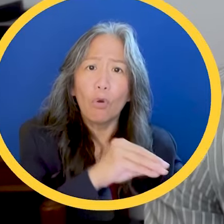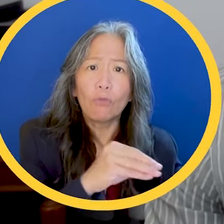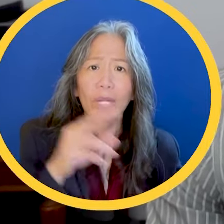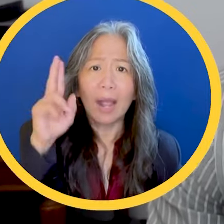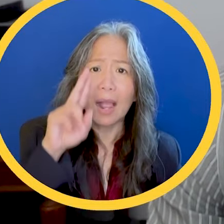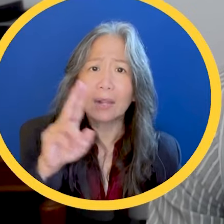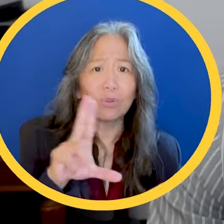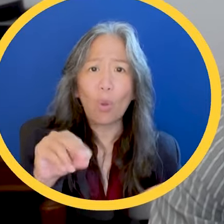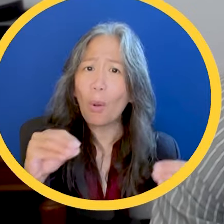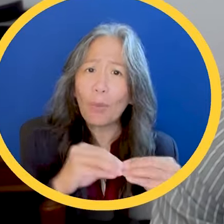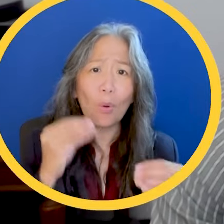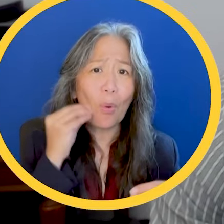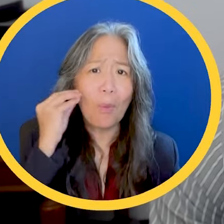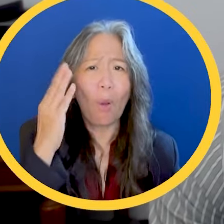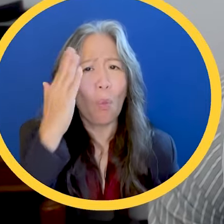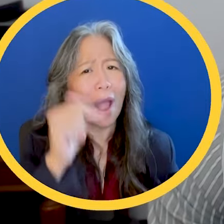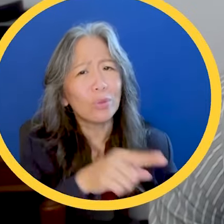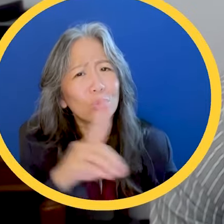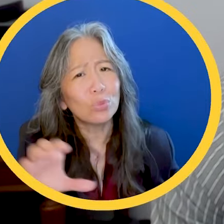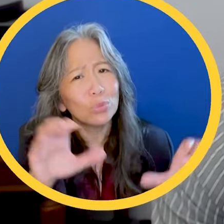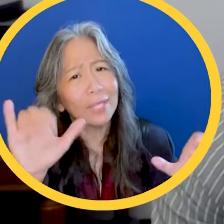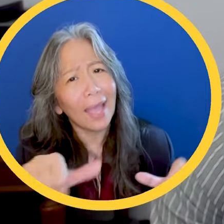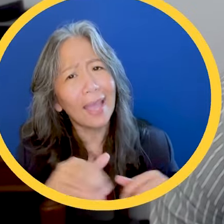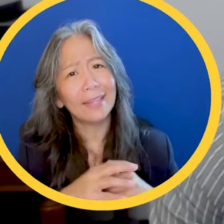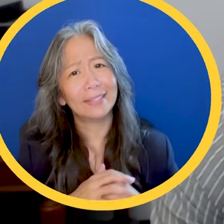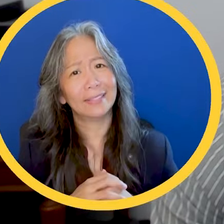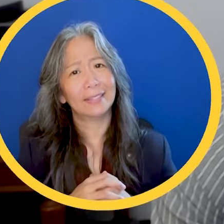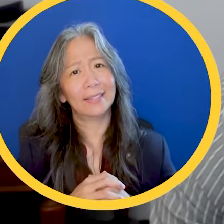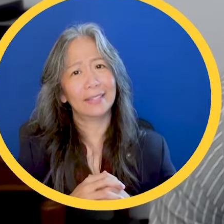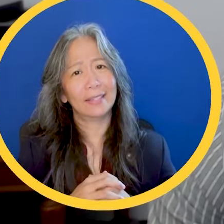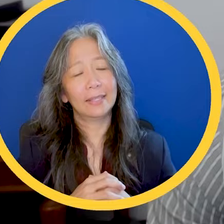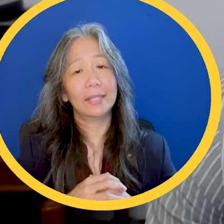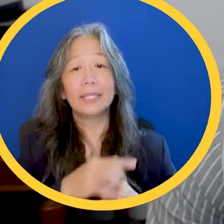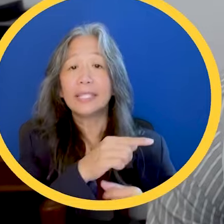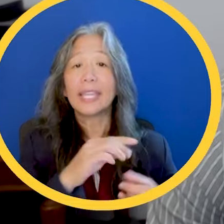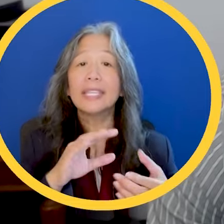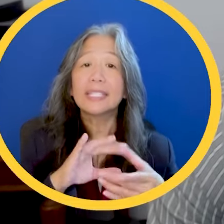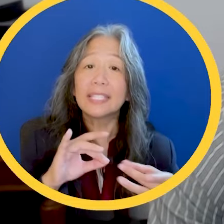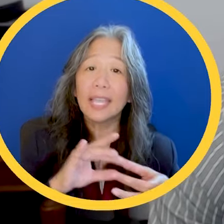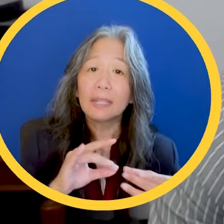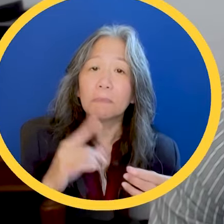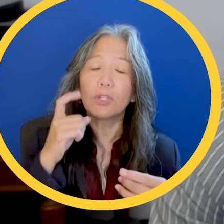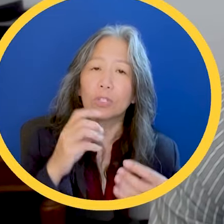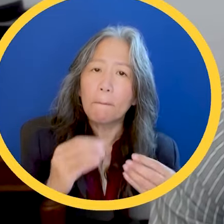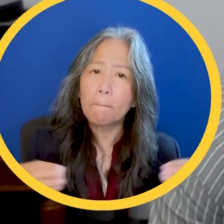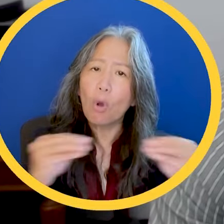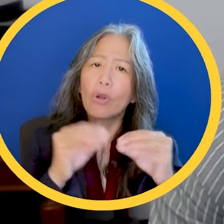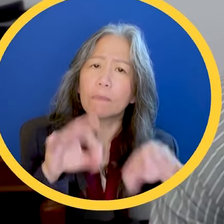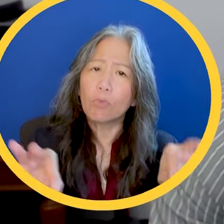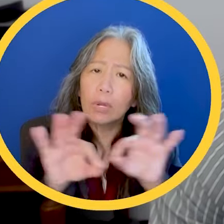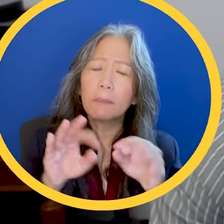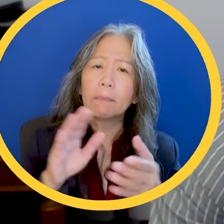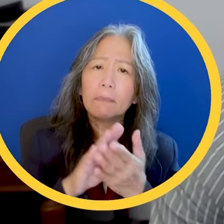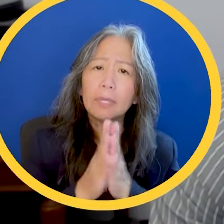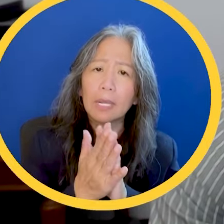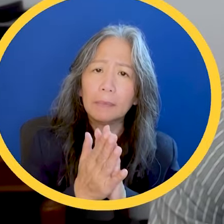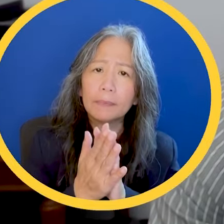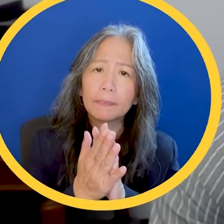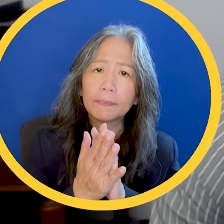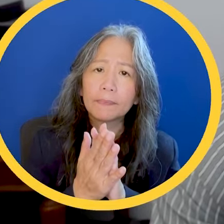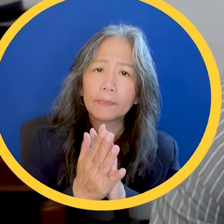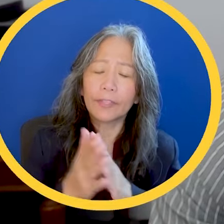You moved in with our tita. You don't have your own home anymore. Why would you do that? And they said it's because it's more important that you